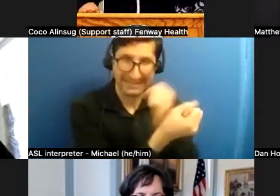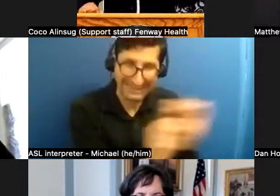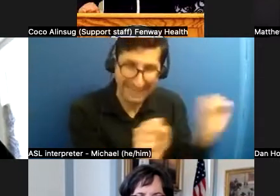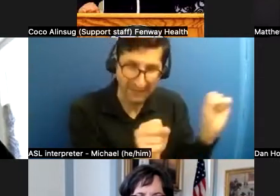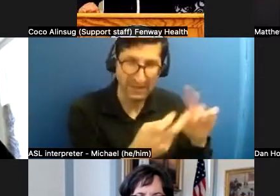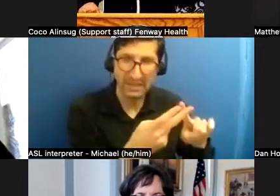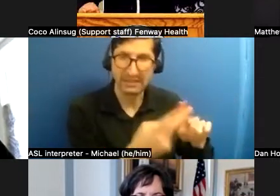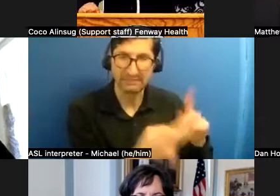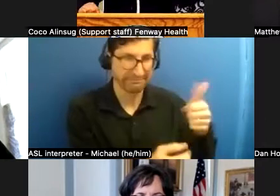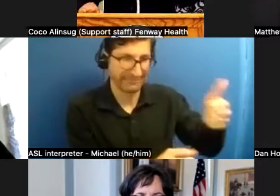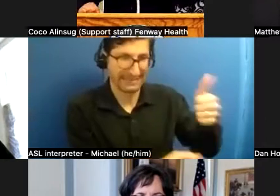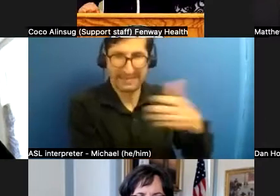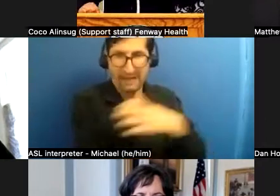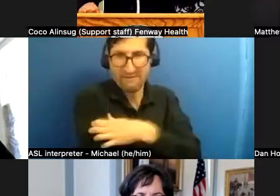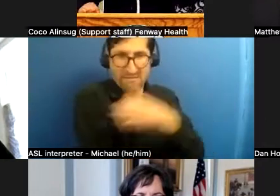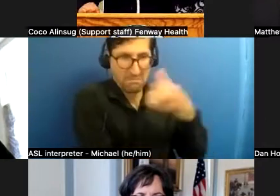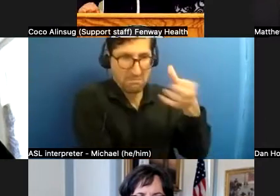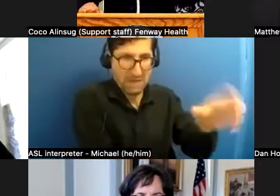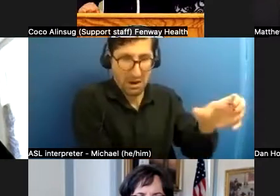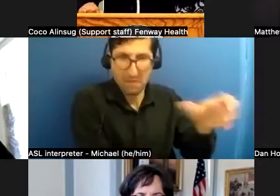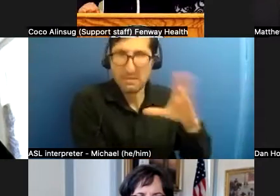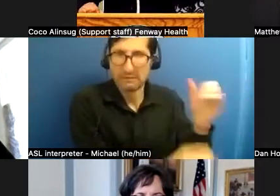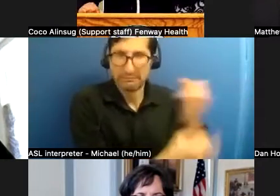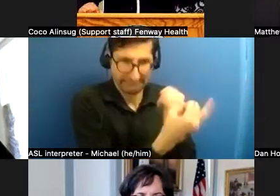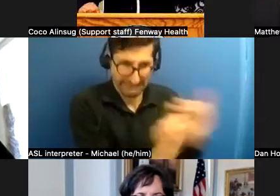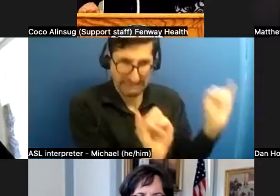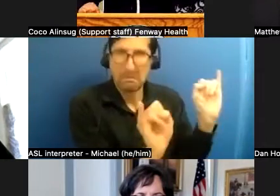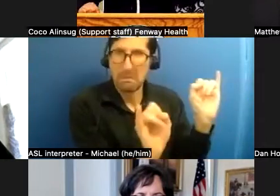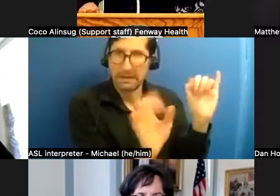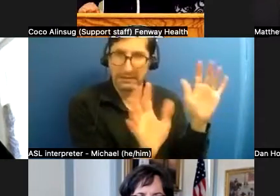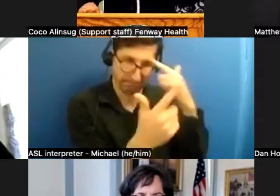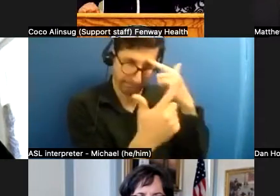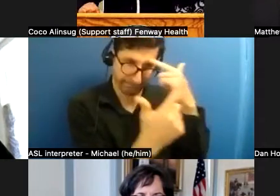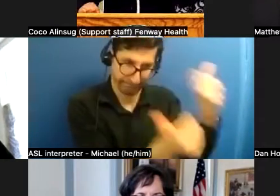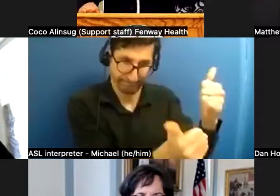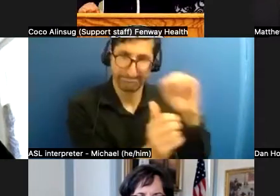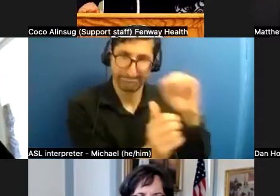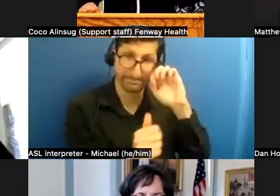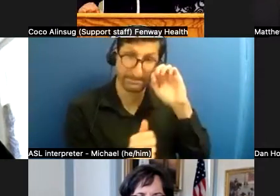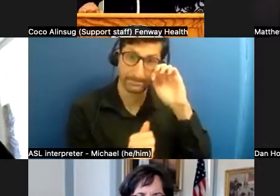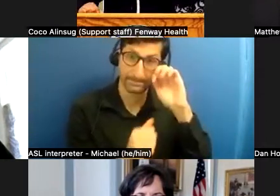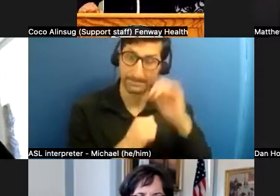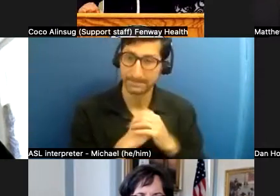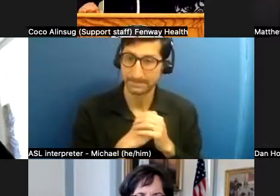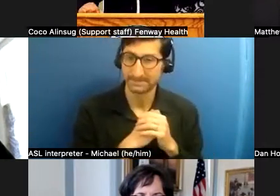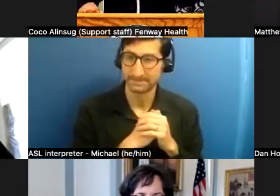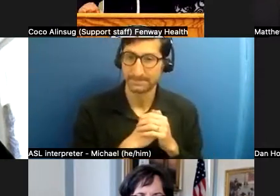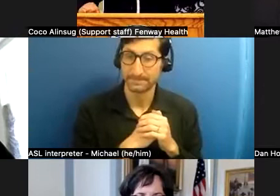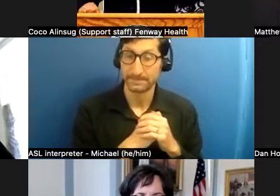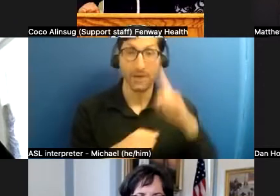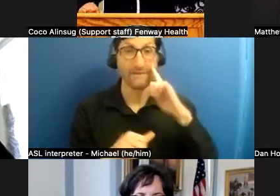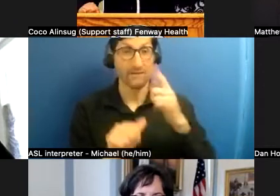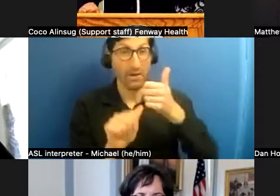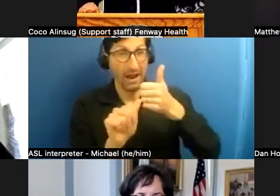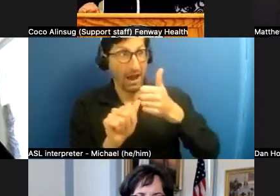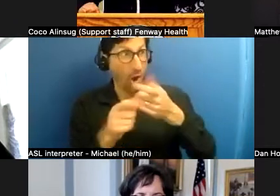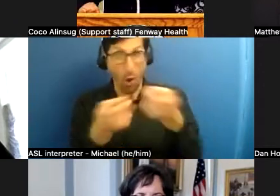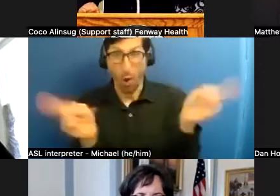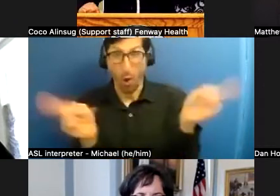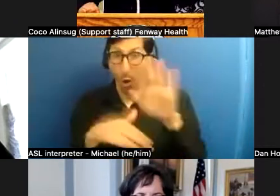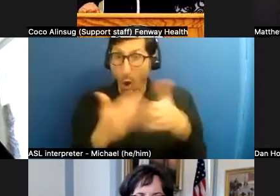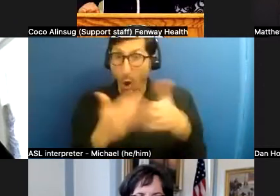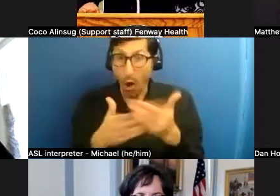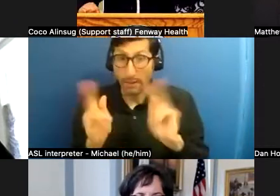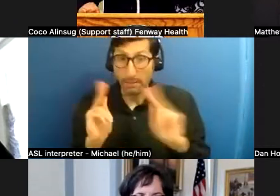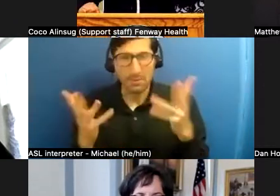self-efficacy, and empowerment and independence, which is for all of us something we need to be able